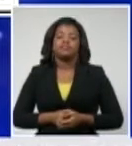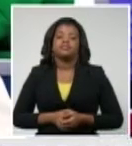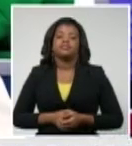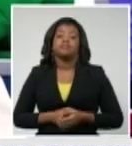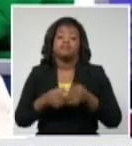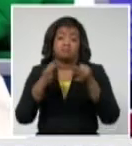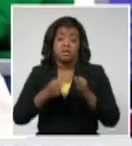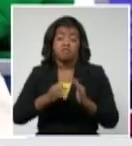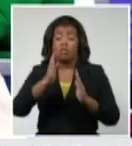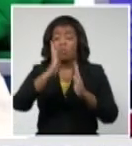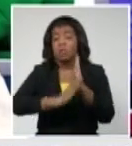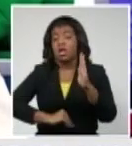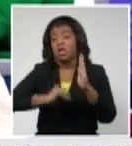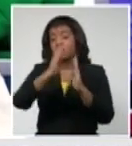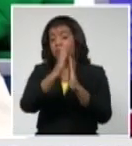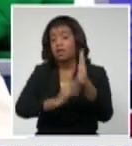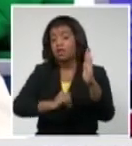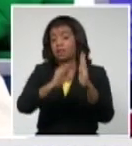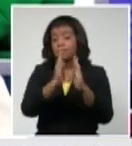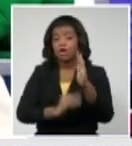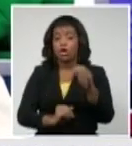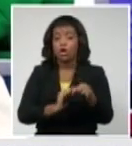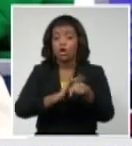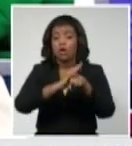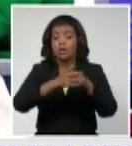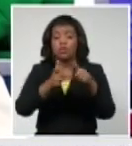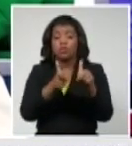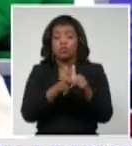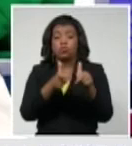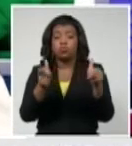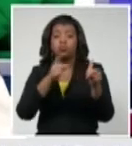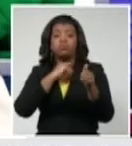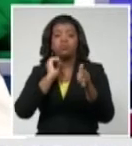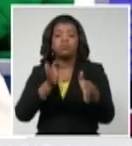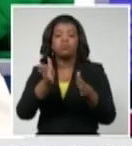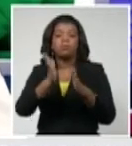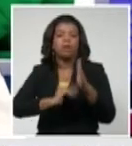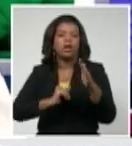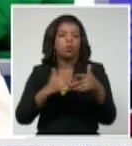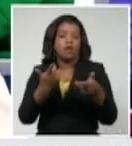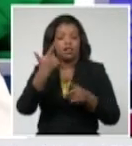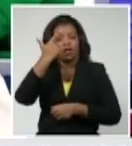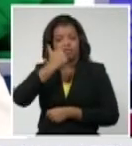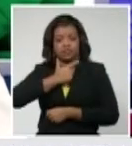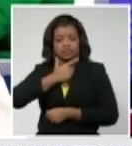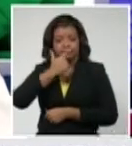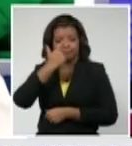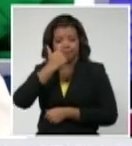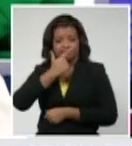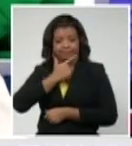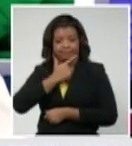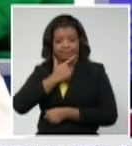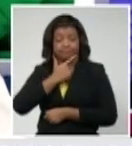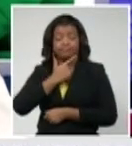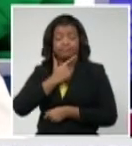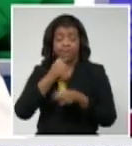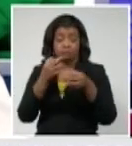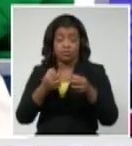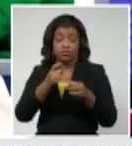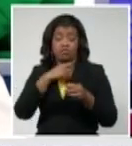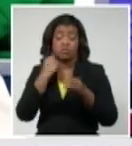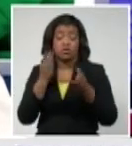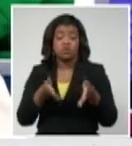the highest number of fatalities occurred in the month of April, with 57, after which the rate began to